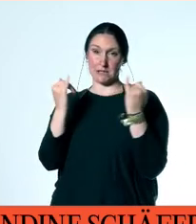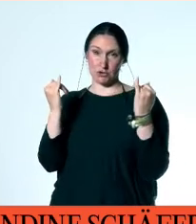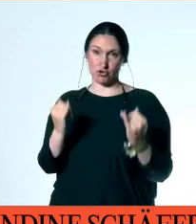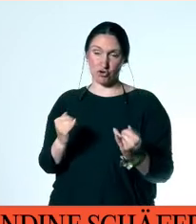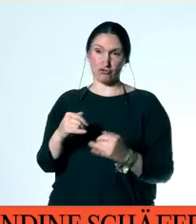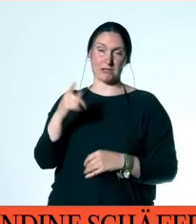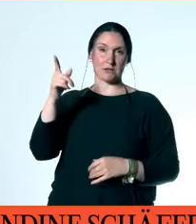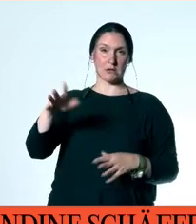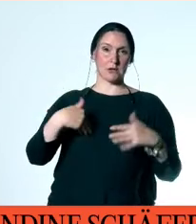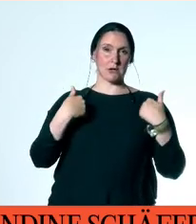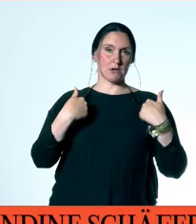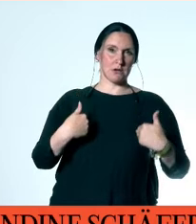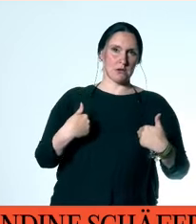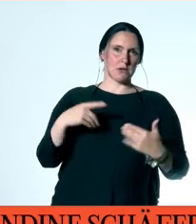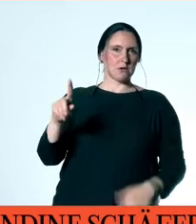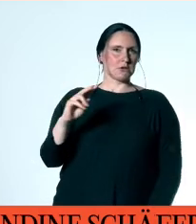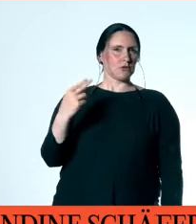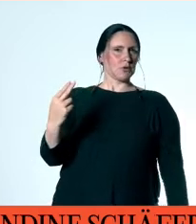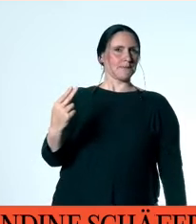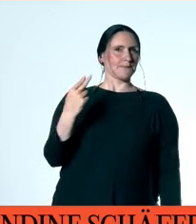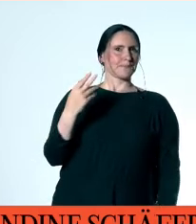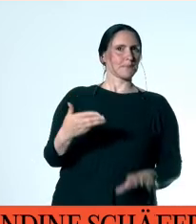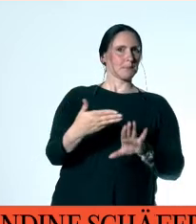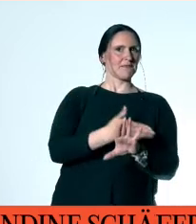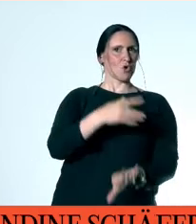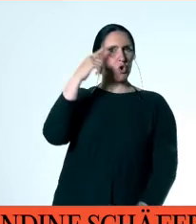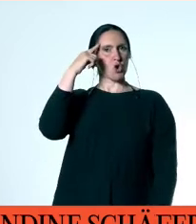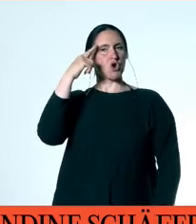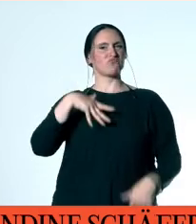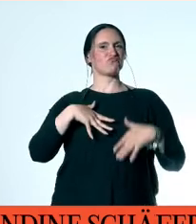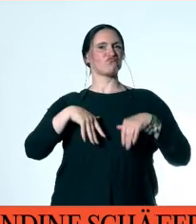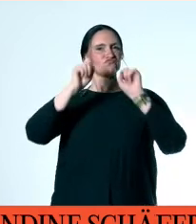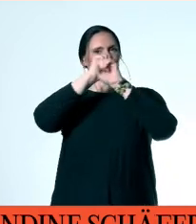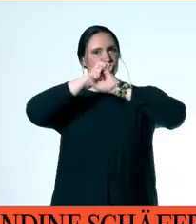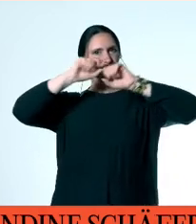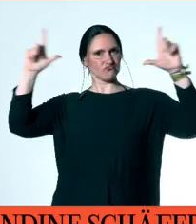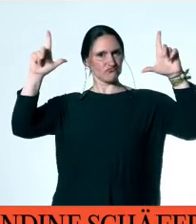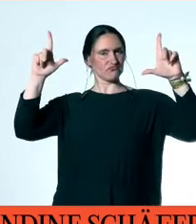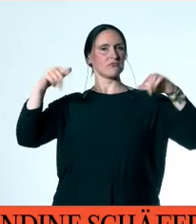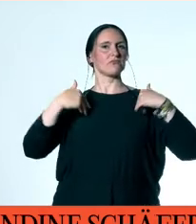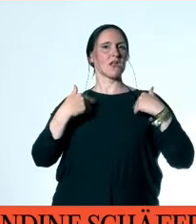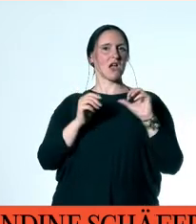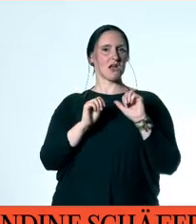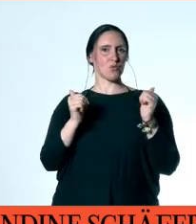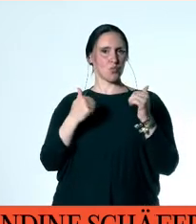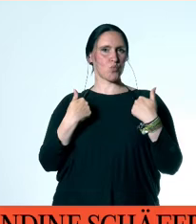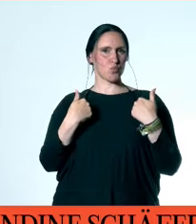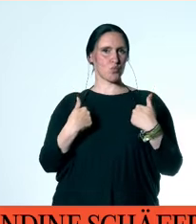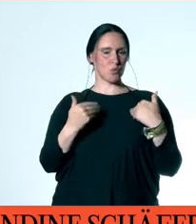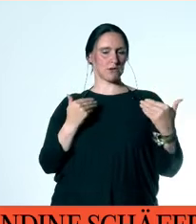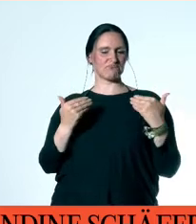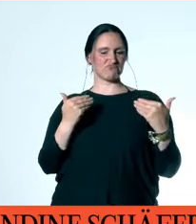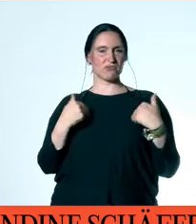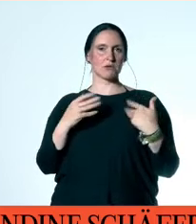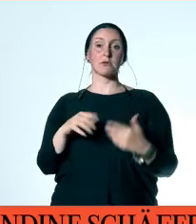behalf of other communities and other groups of people, and it's just impossible. So while we are very visible and we have this